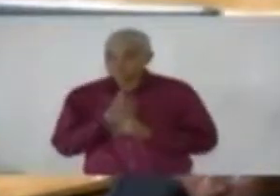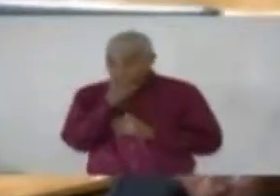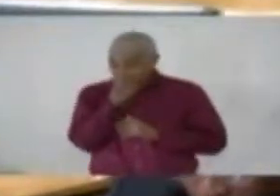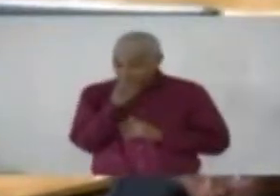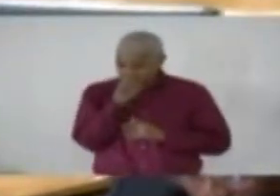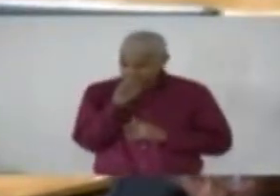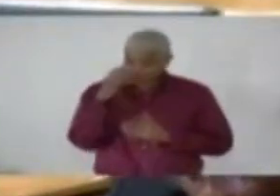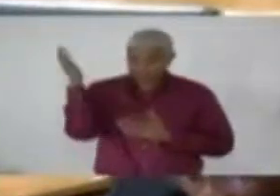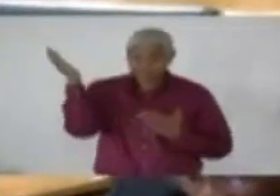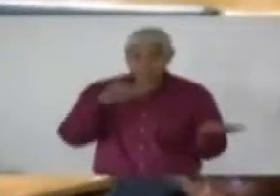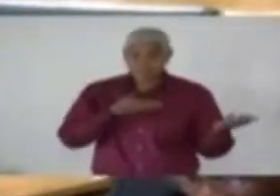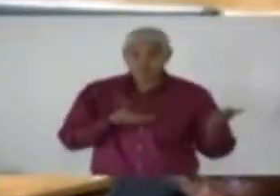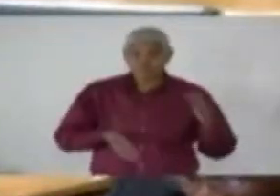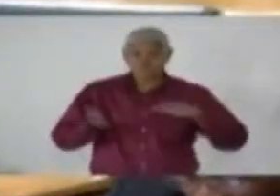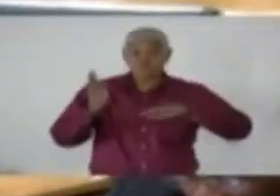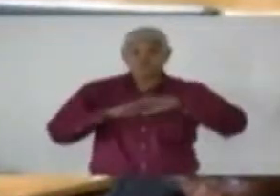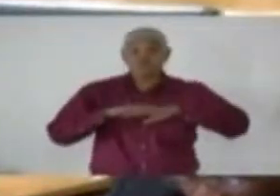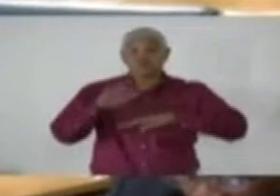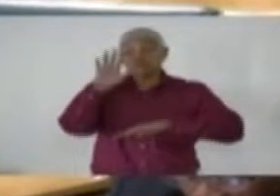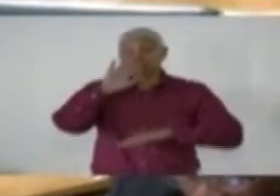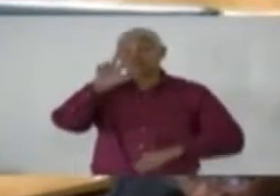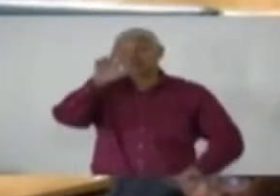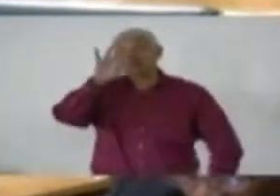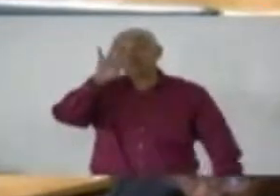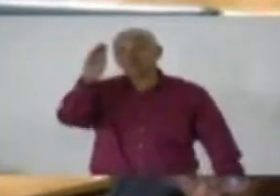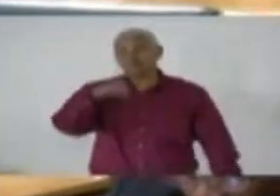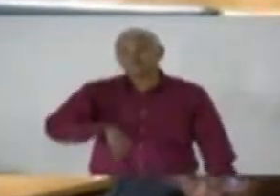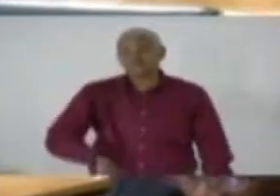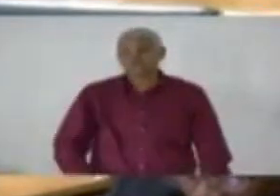by 34%,